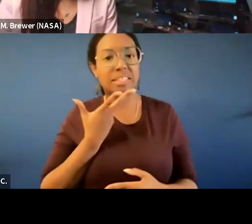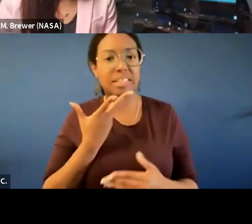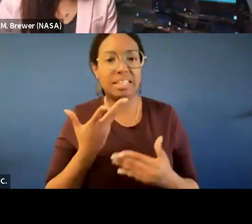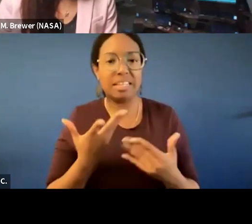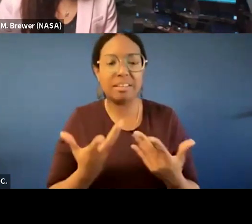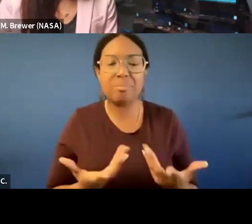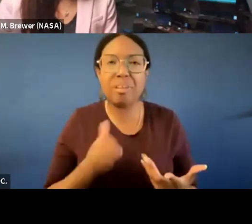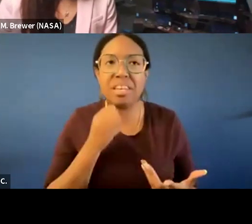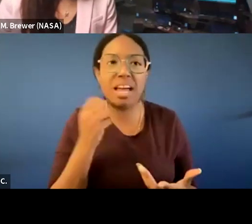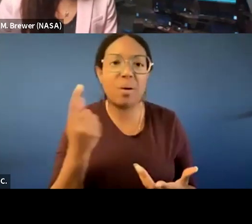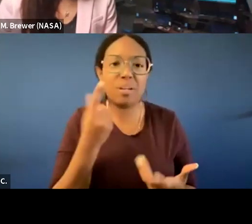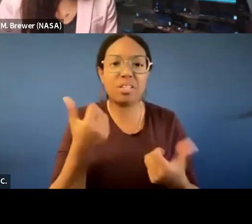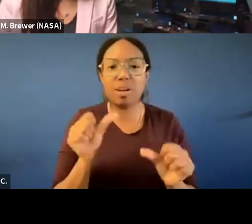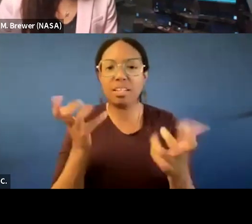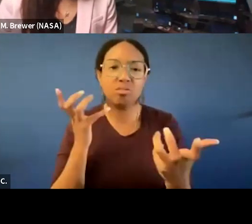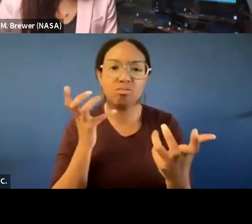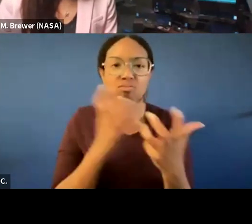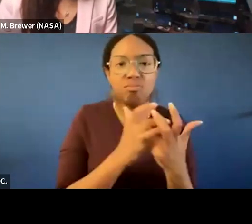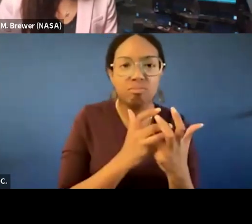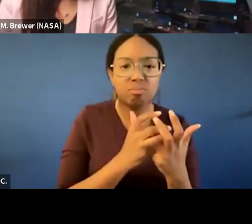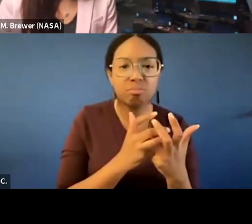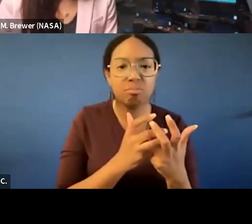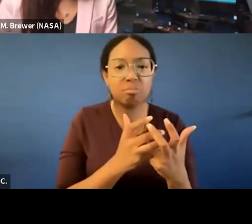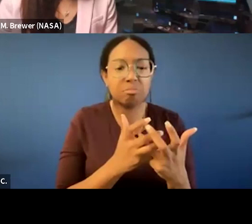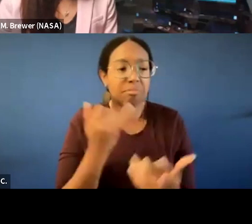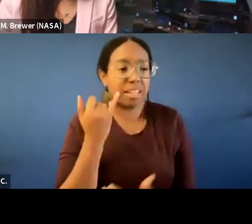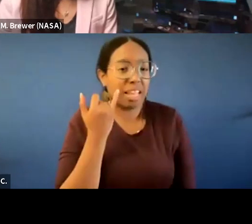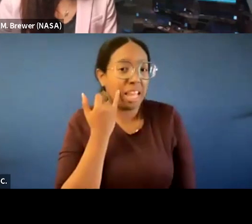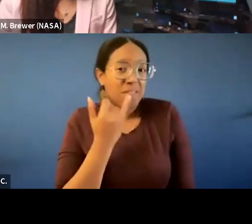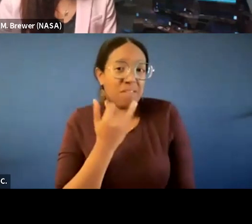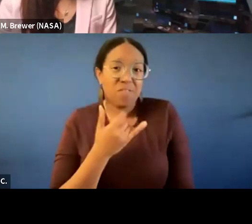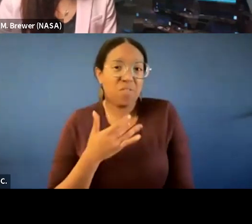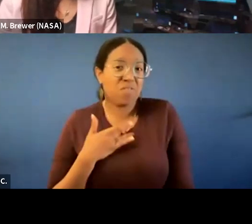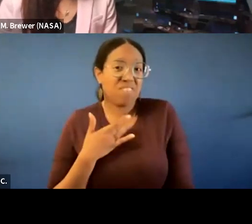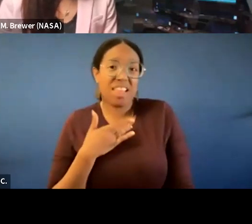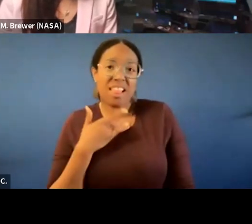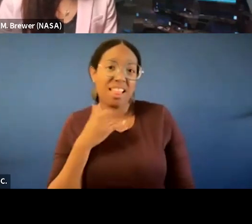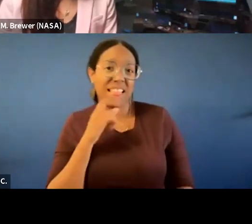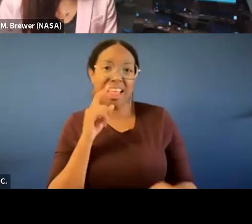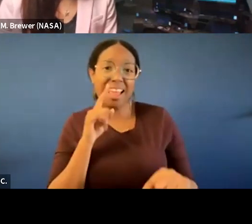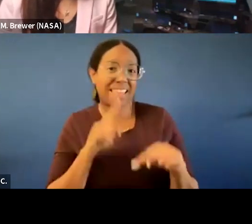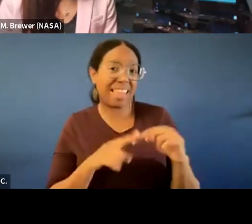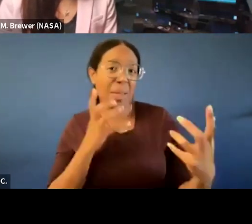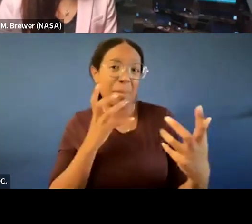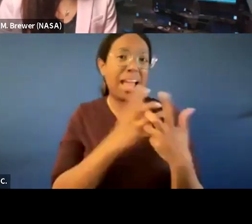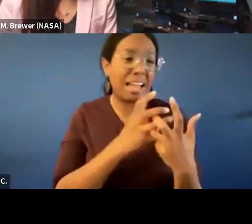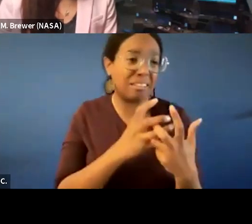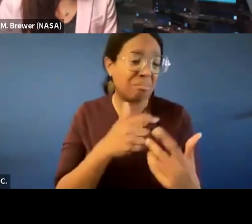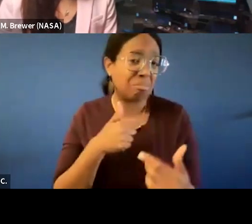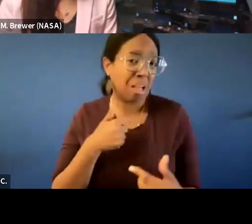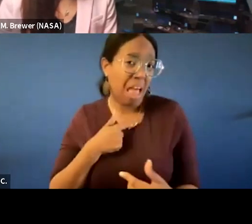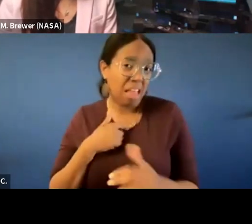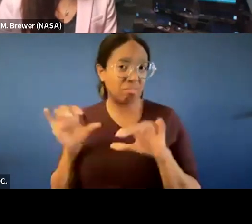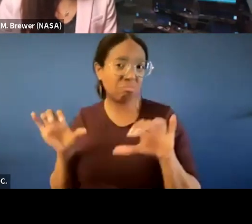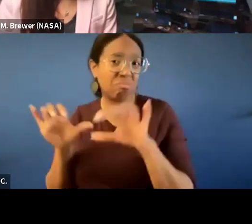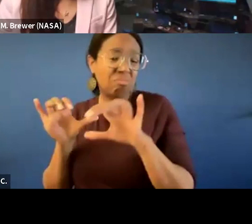with someone else, just okay, if you're not going to welcome us, I'll create it myself, you know, I'll make it happen myself. And I feel